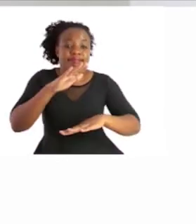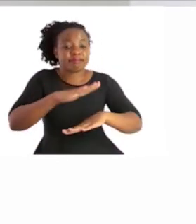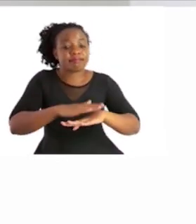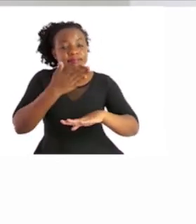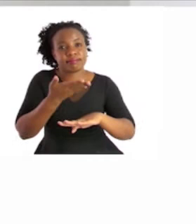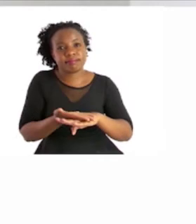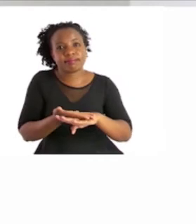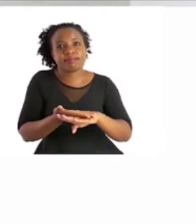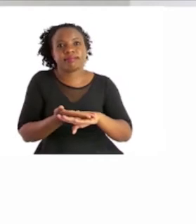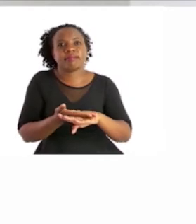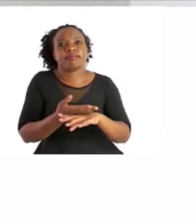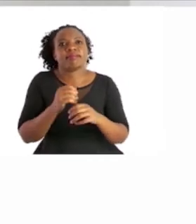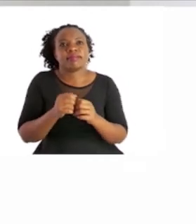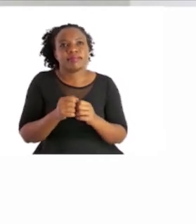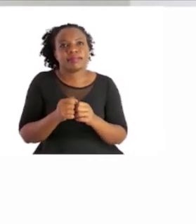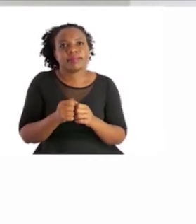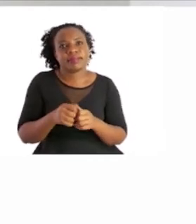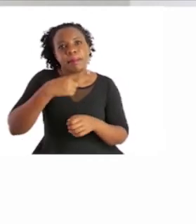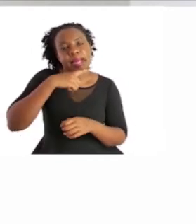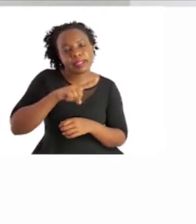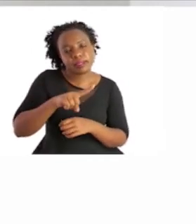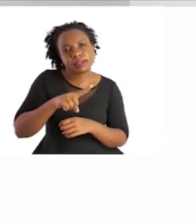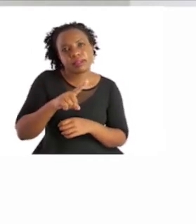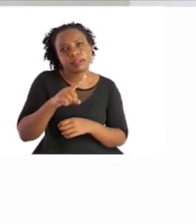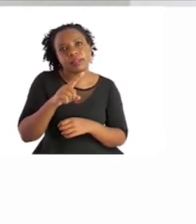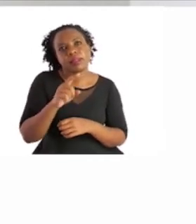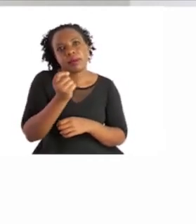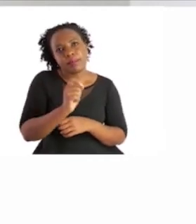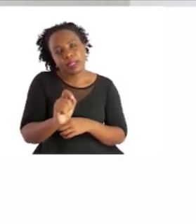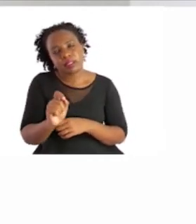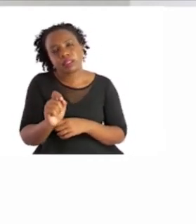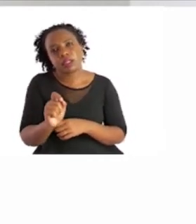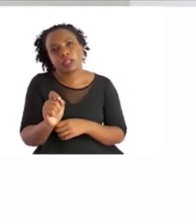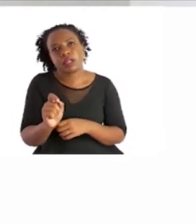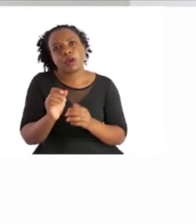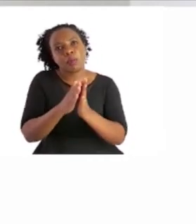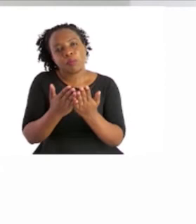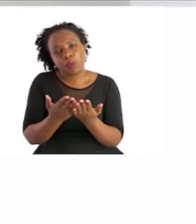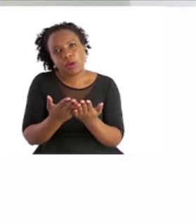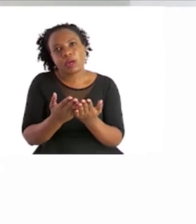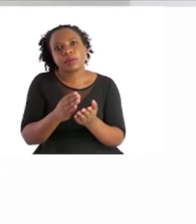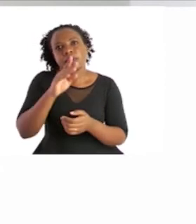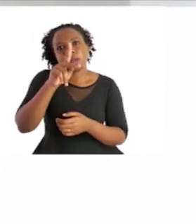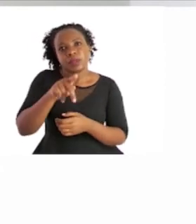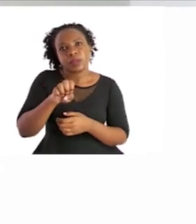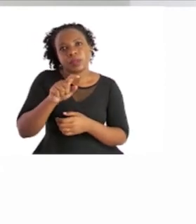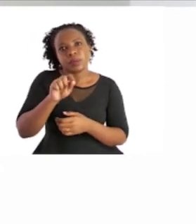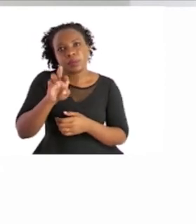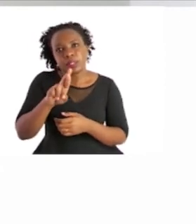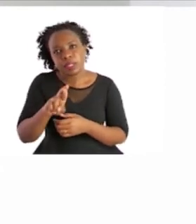some examples of nouns: man, pen, book,